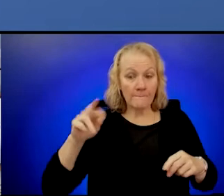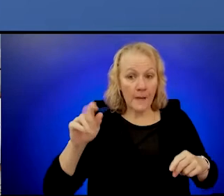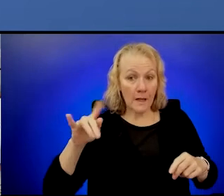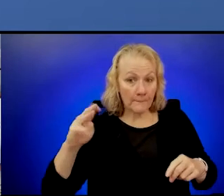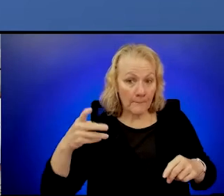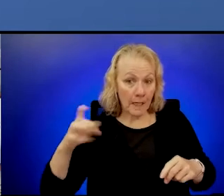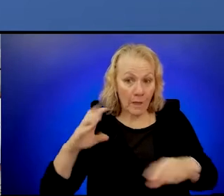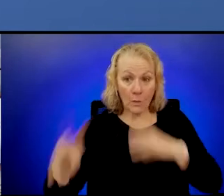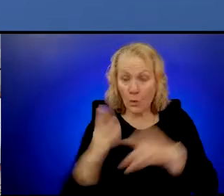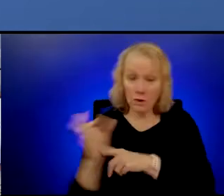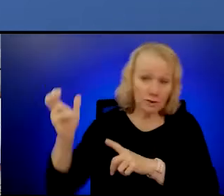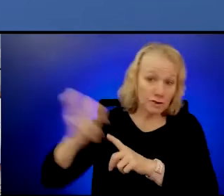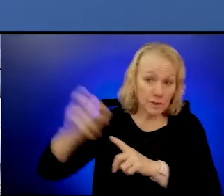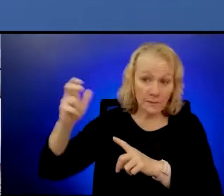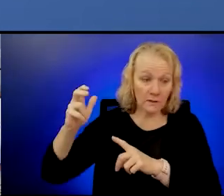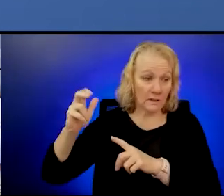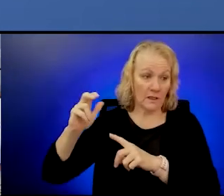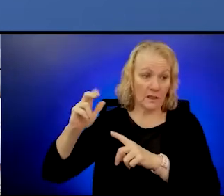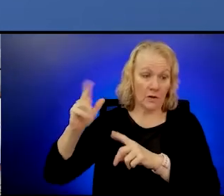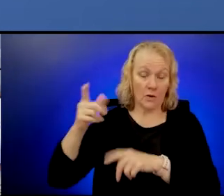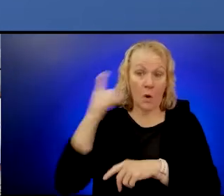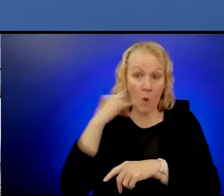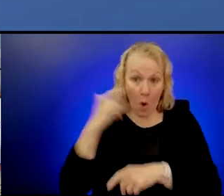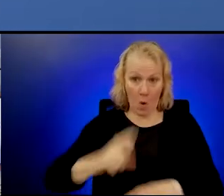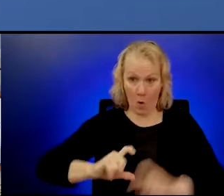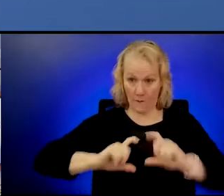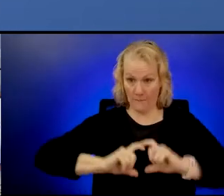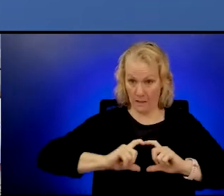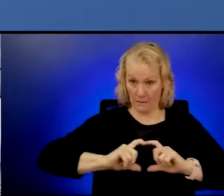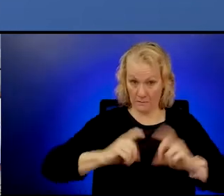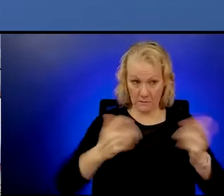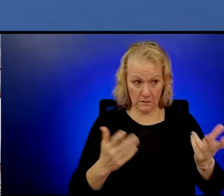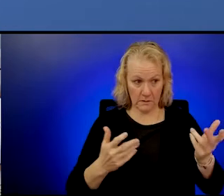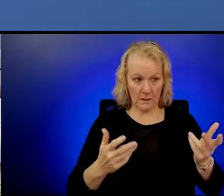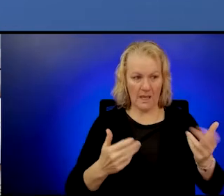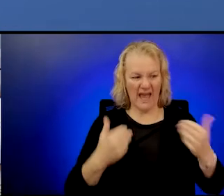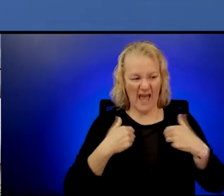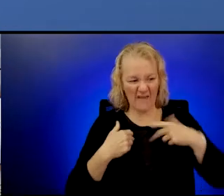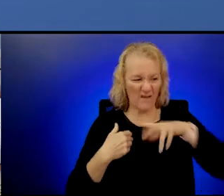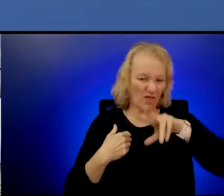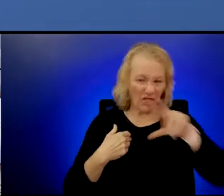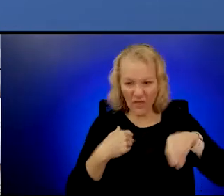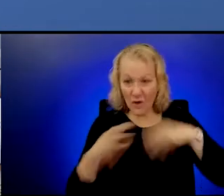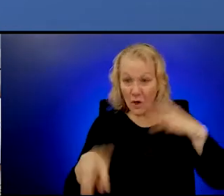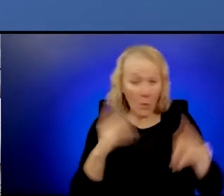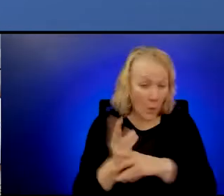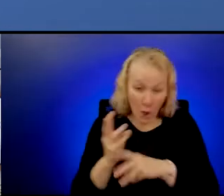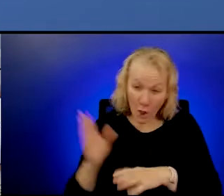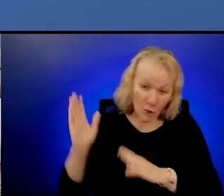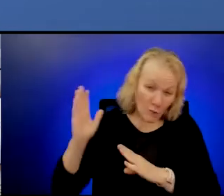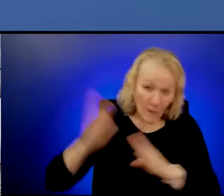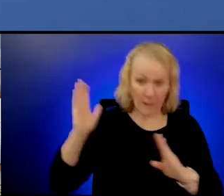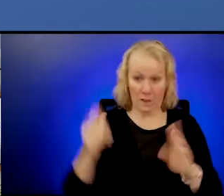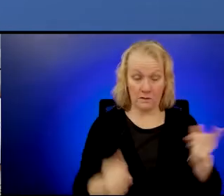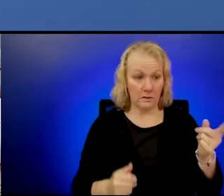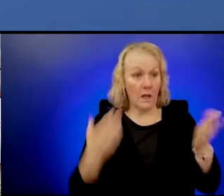World Championship. She's a World Championship gold medalist. She's the holder of 30 world records. She was born